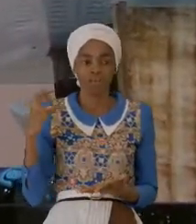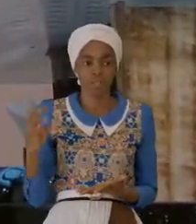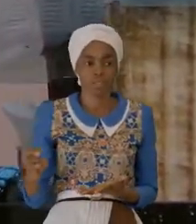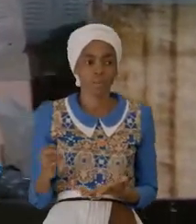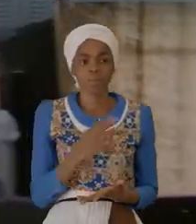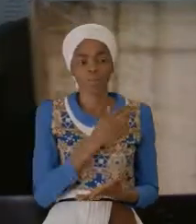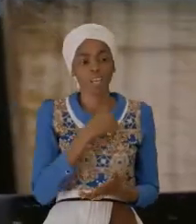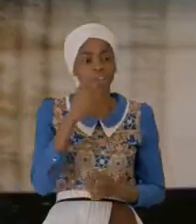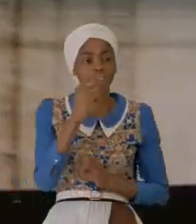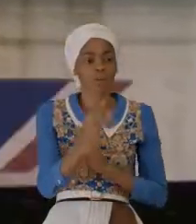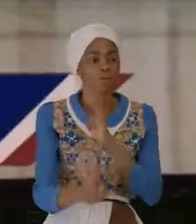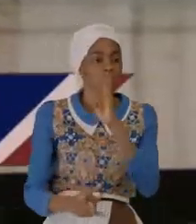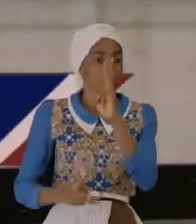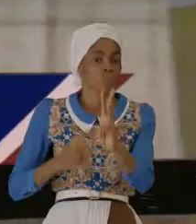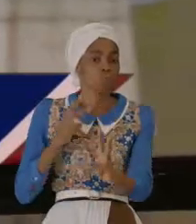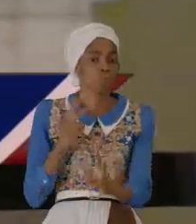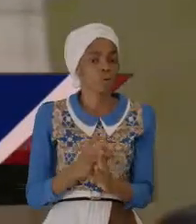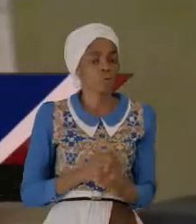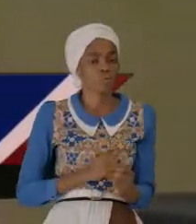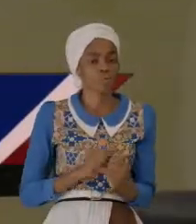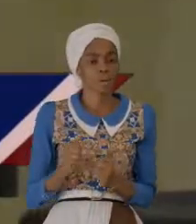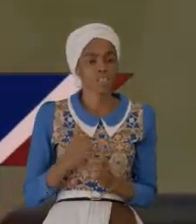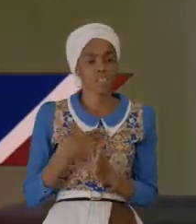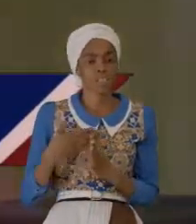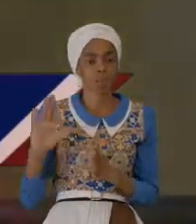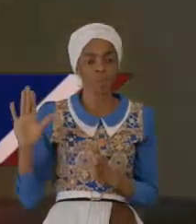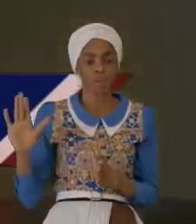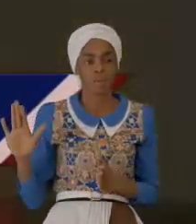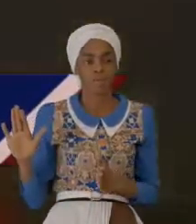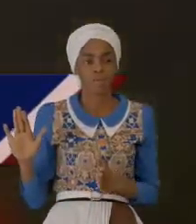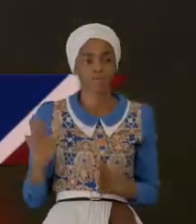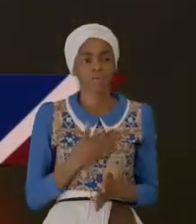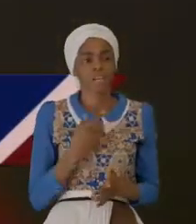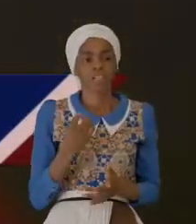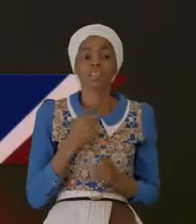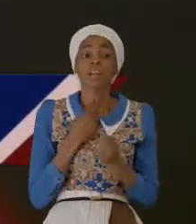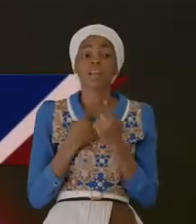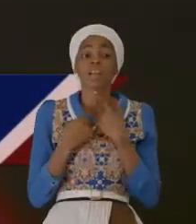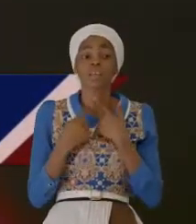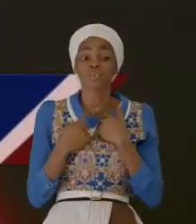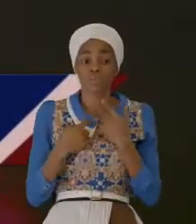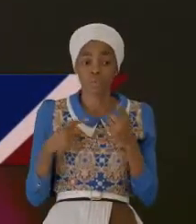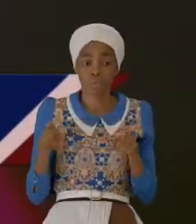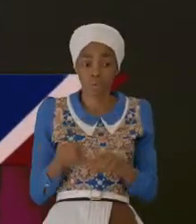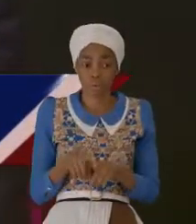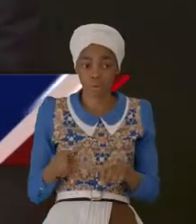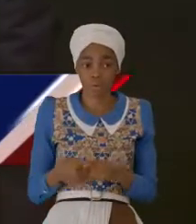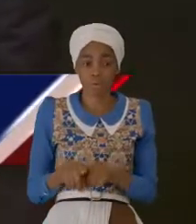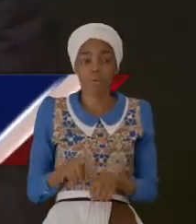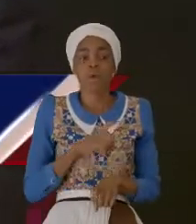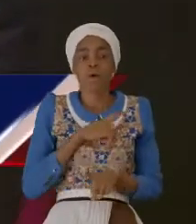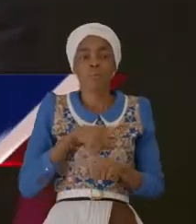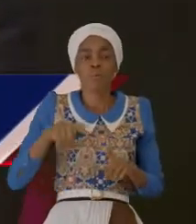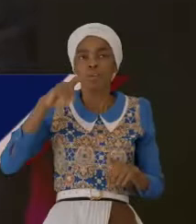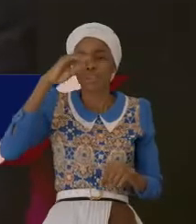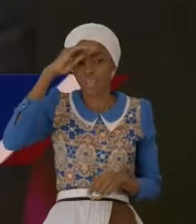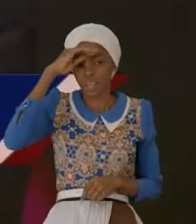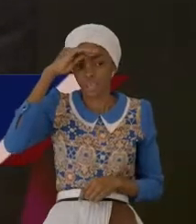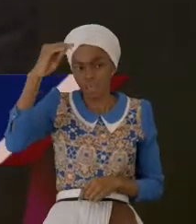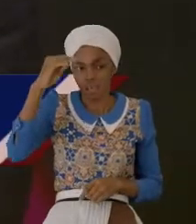and the world passes away and the laws thereof but he